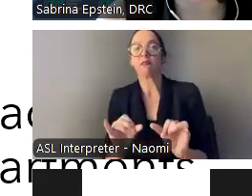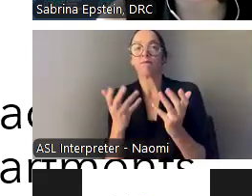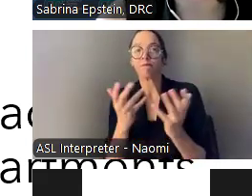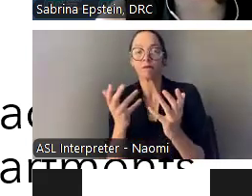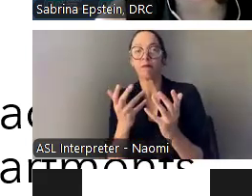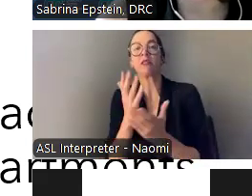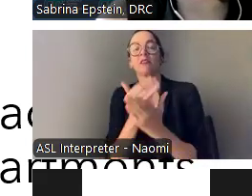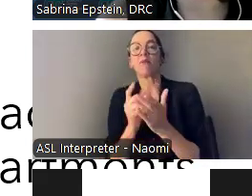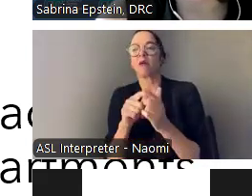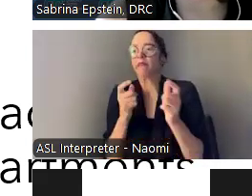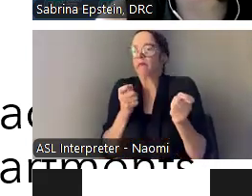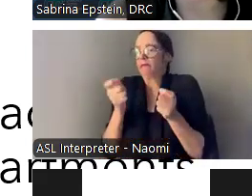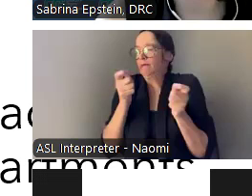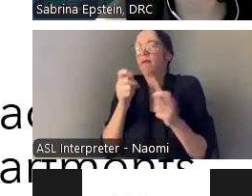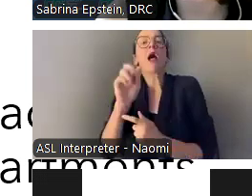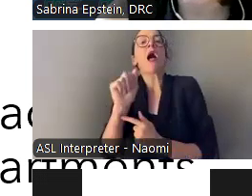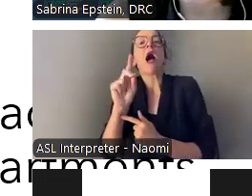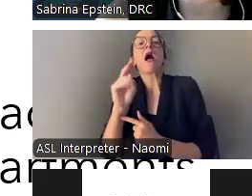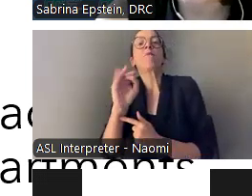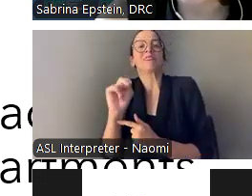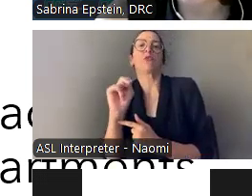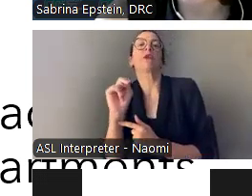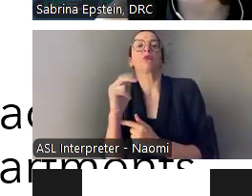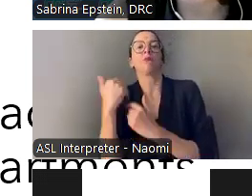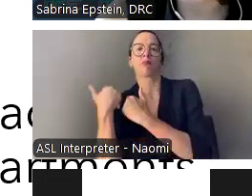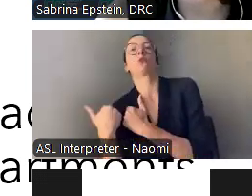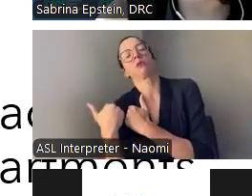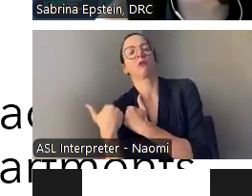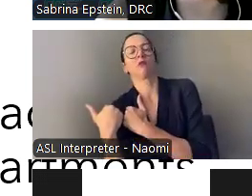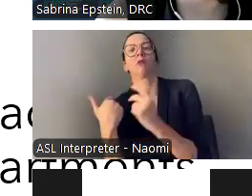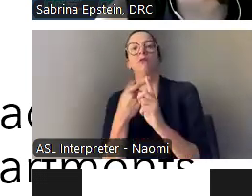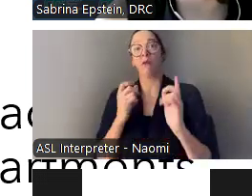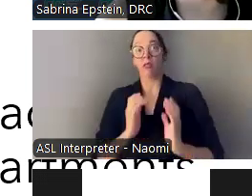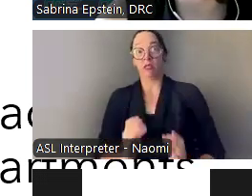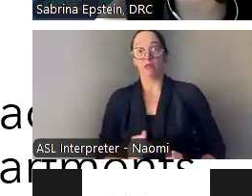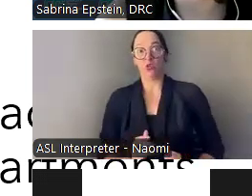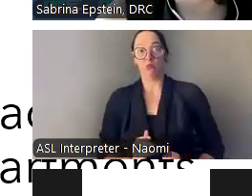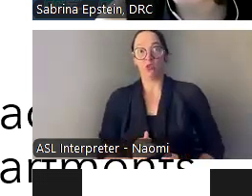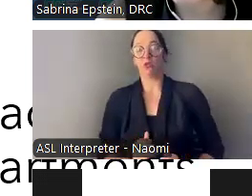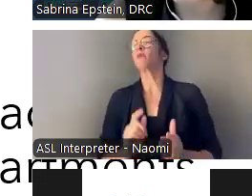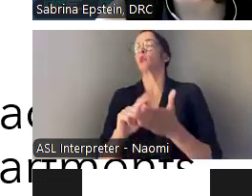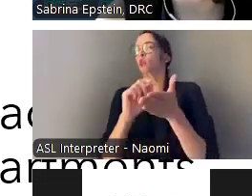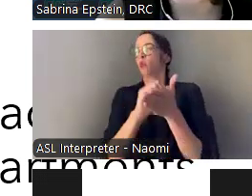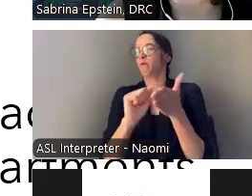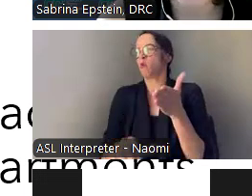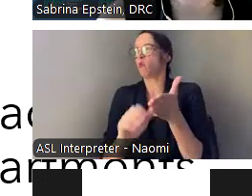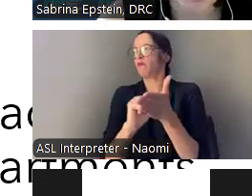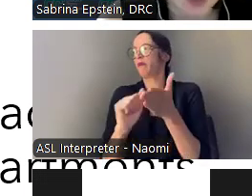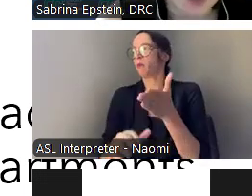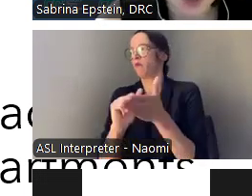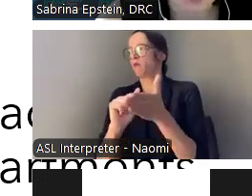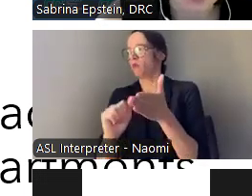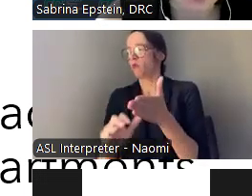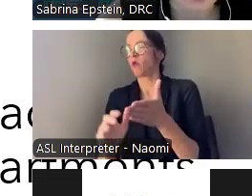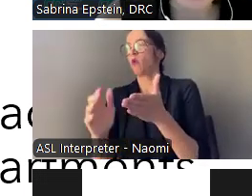and have the state take on the role of navigating all these different services. So it's no longer a